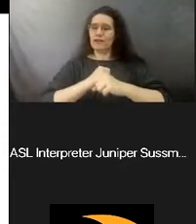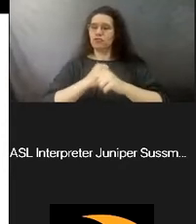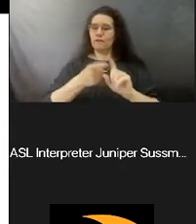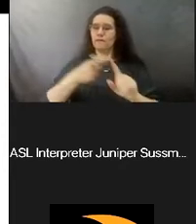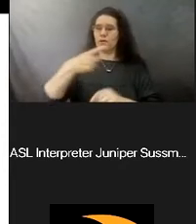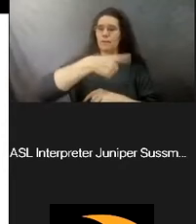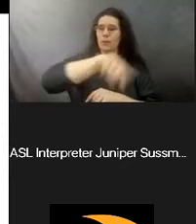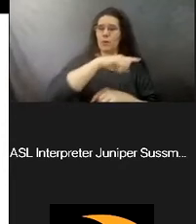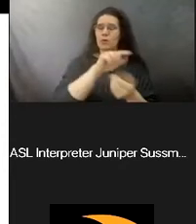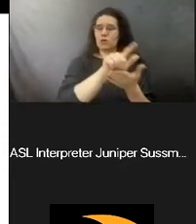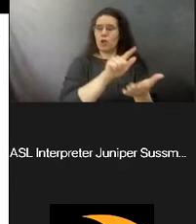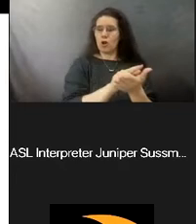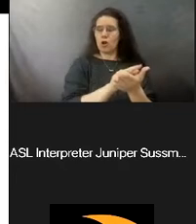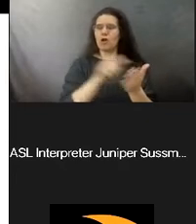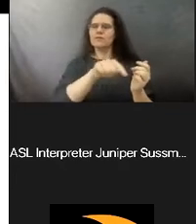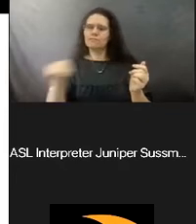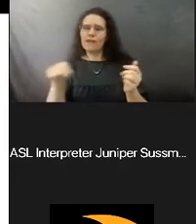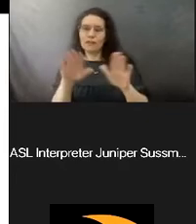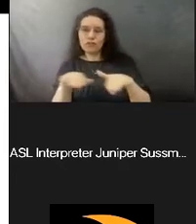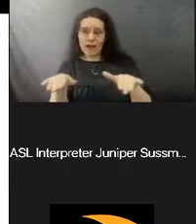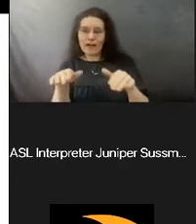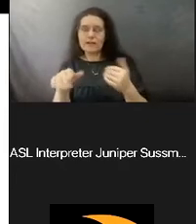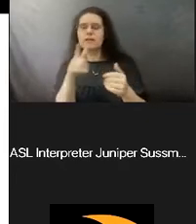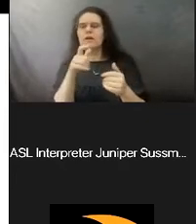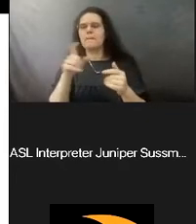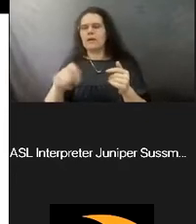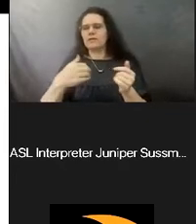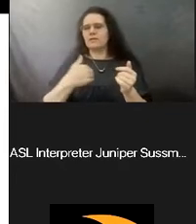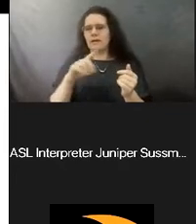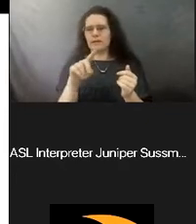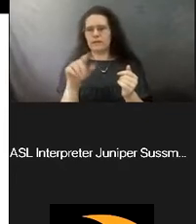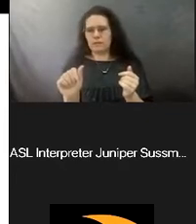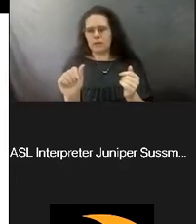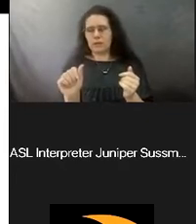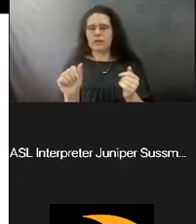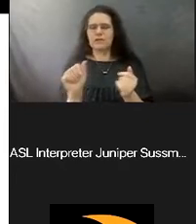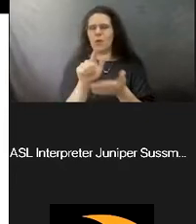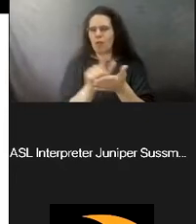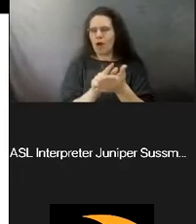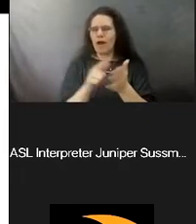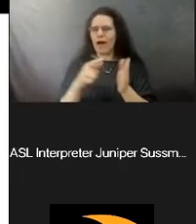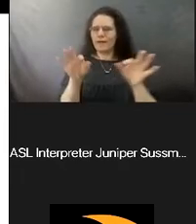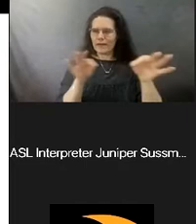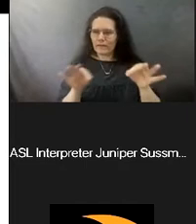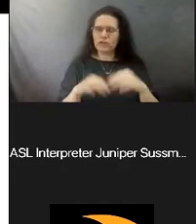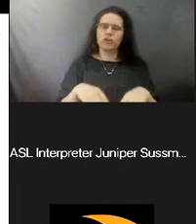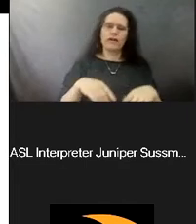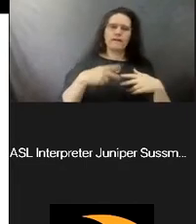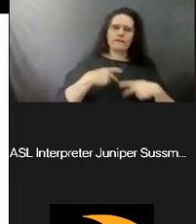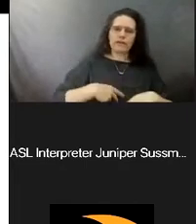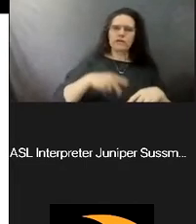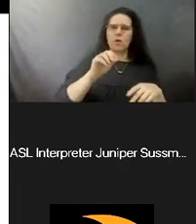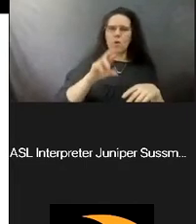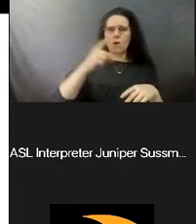a disability, which the law defines as a physical or mental impairment that substantially limits one or